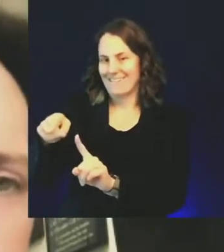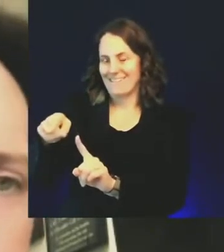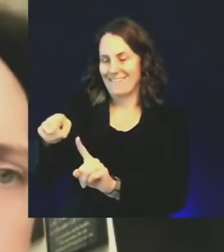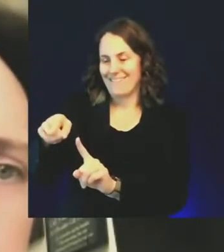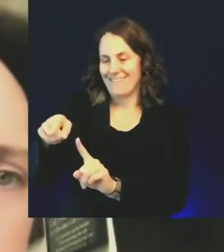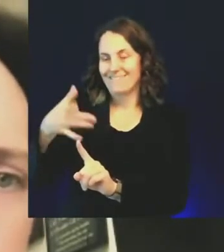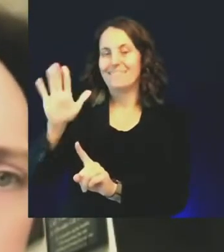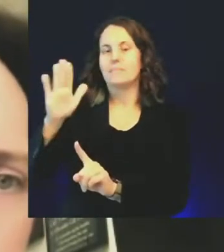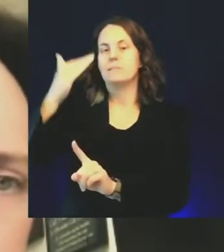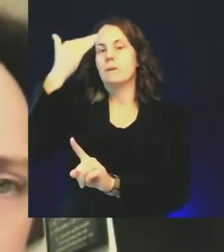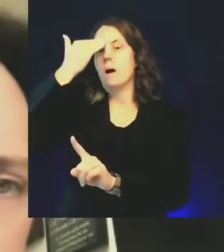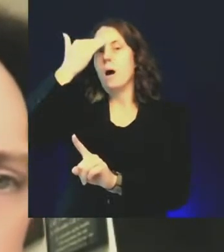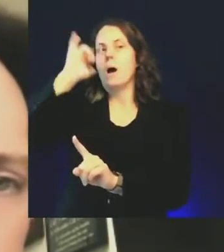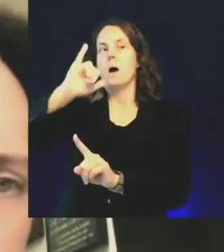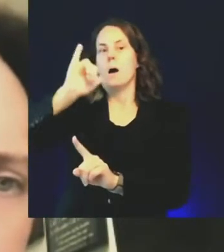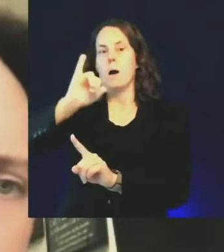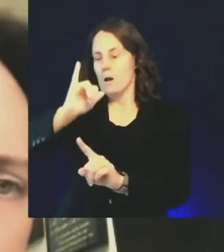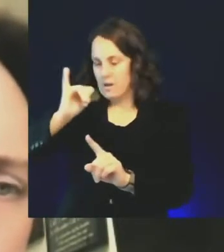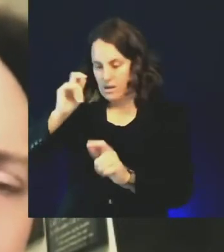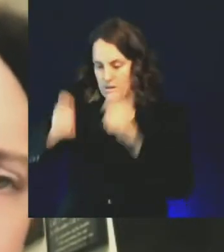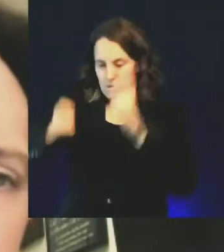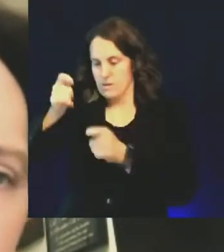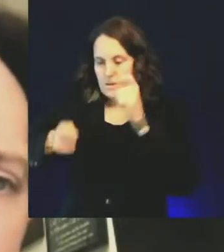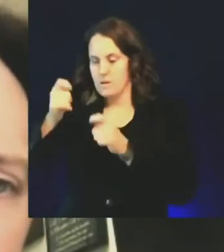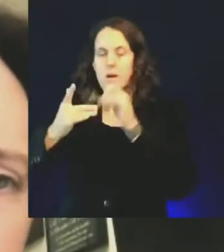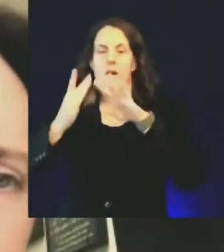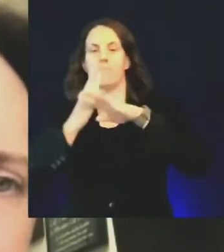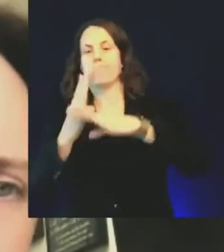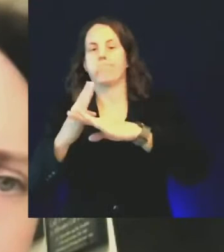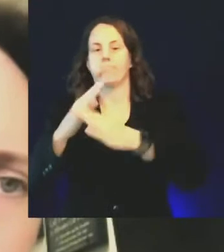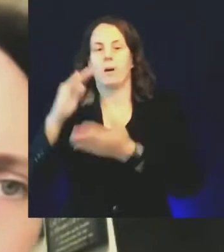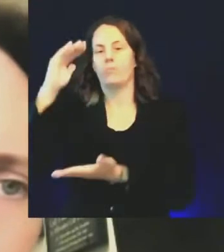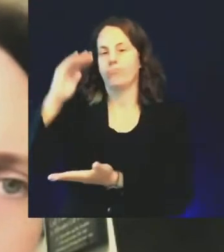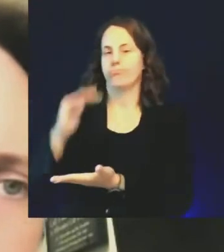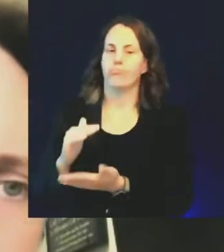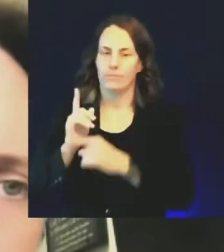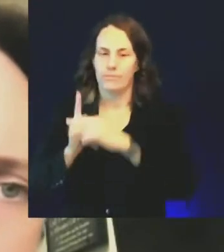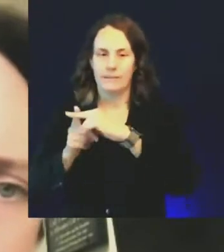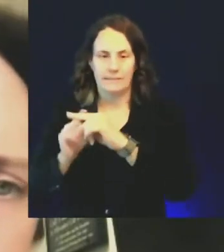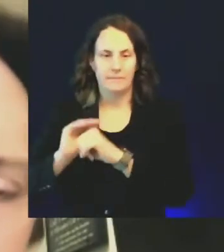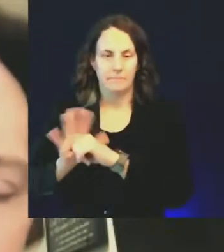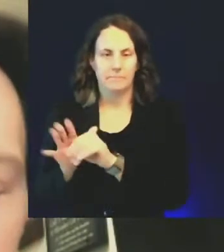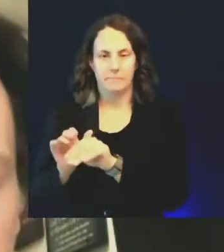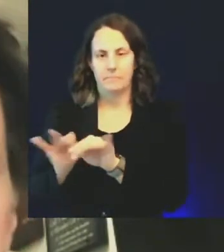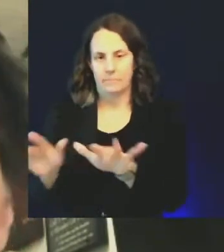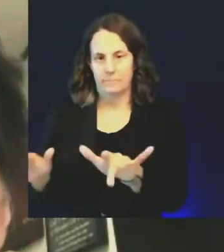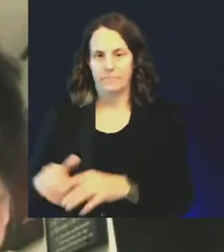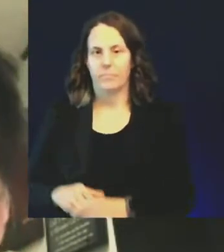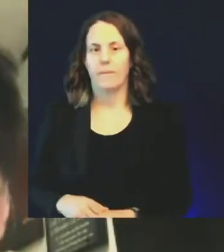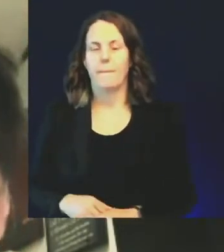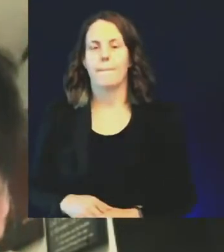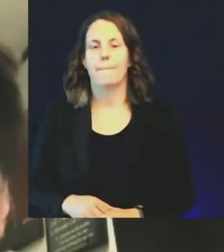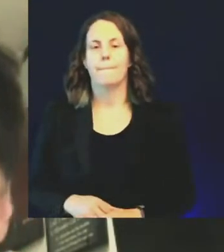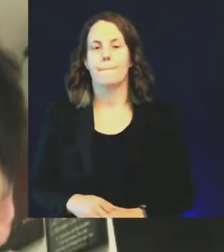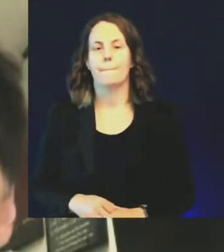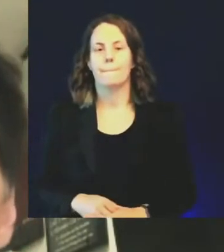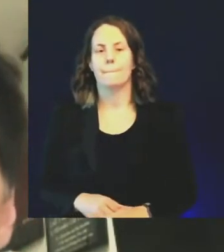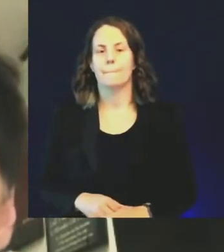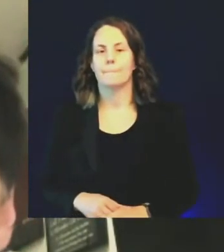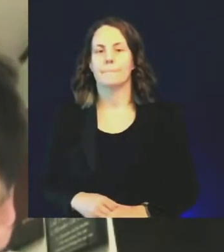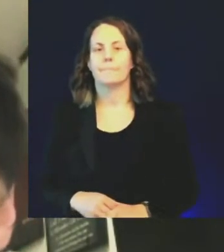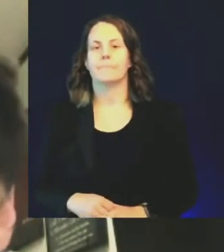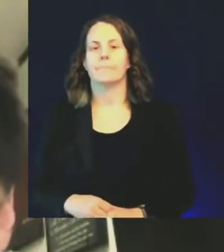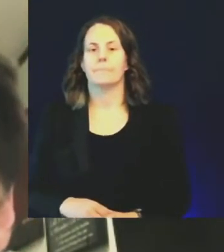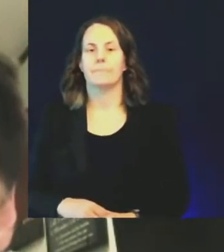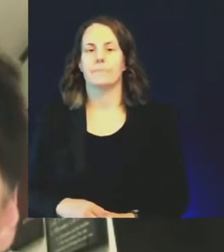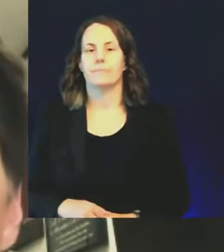invulnerable, not immune to having transmission. But I think the larger lesson in places where this has been looked at carefully is